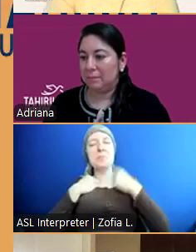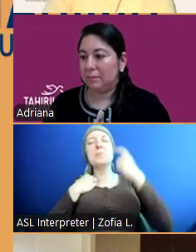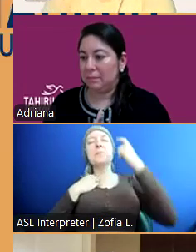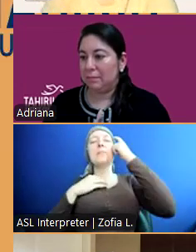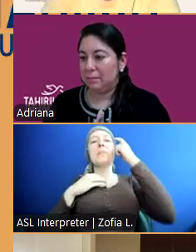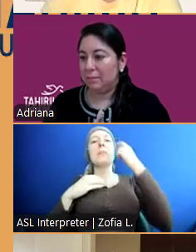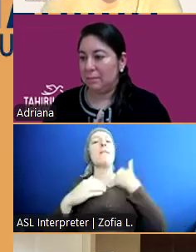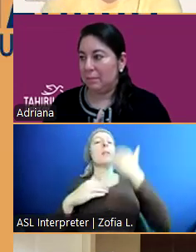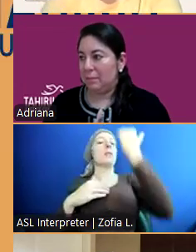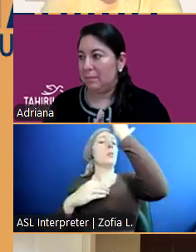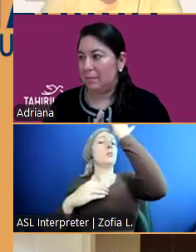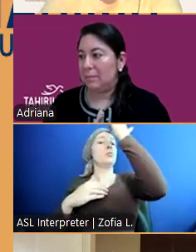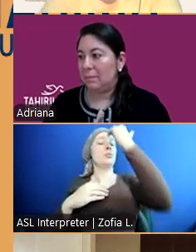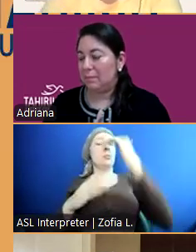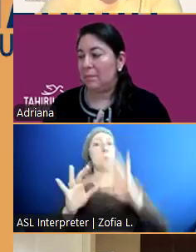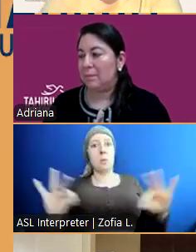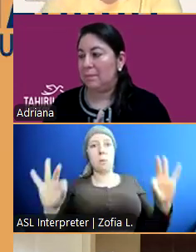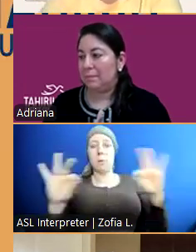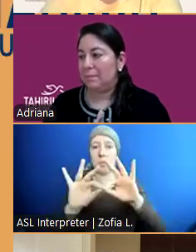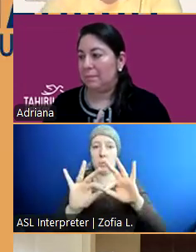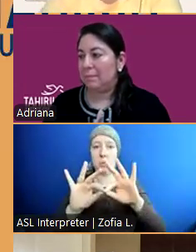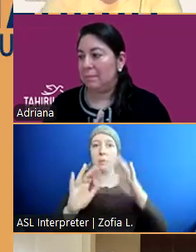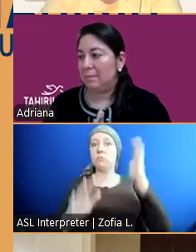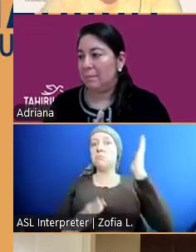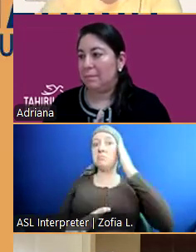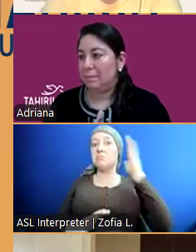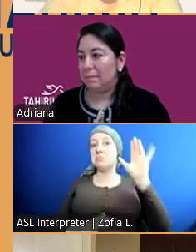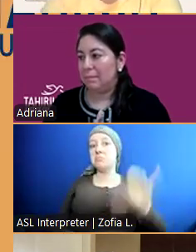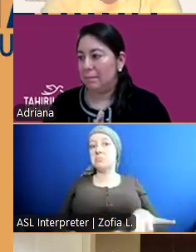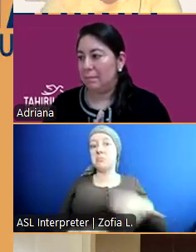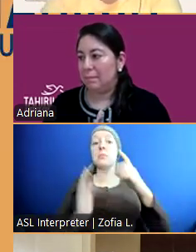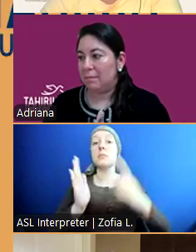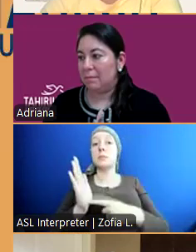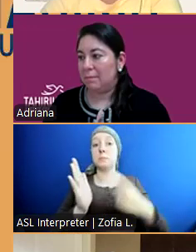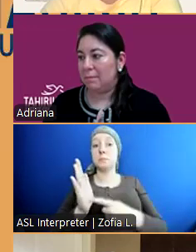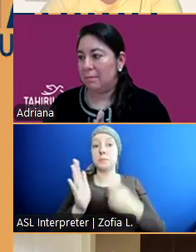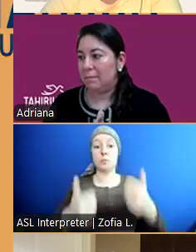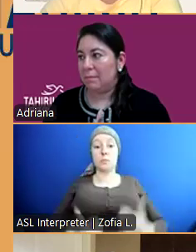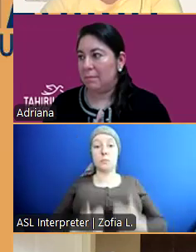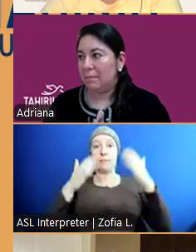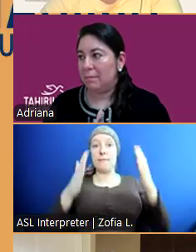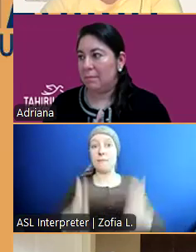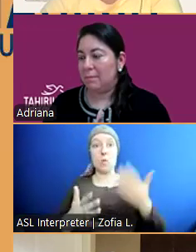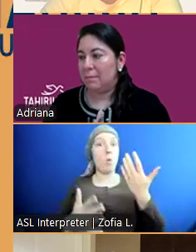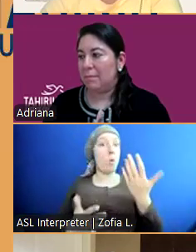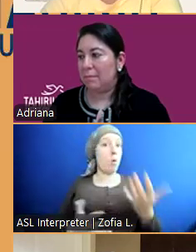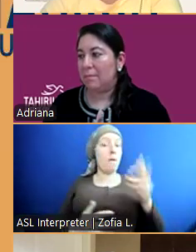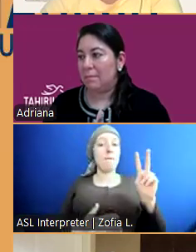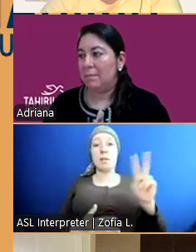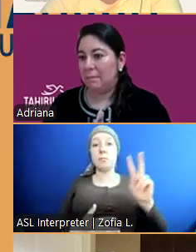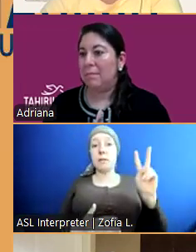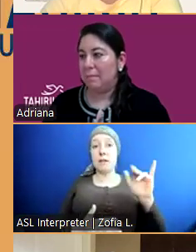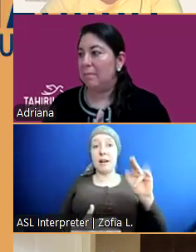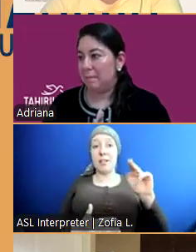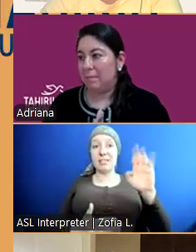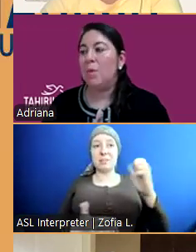this knowledge is just so important. And just knowing that sometimes a survivor or a victim of violence may not act